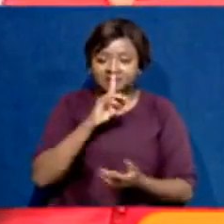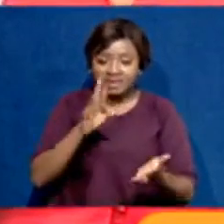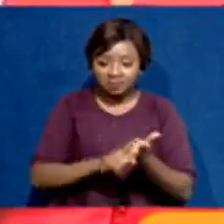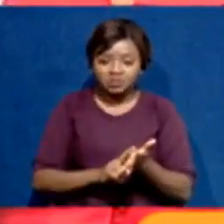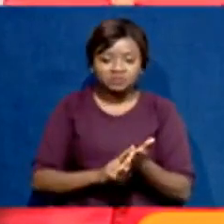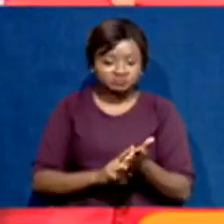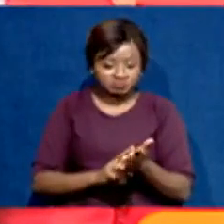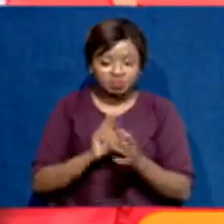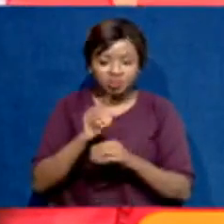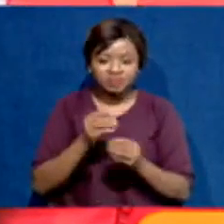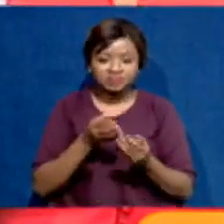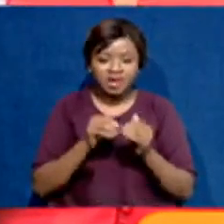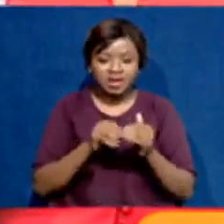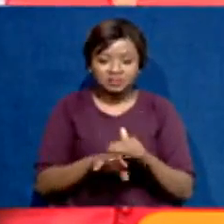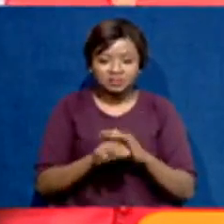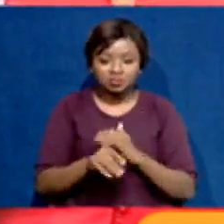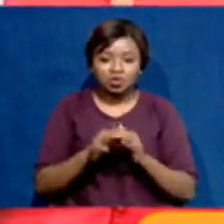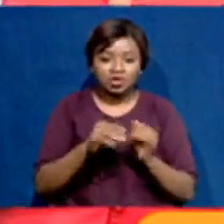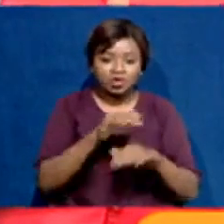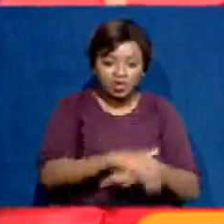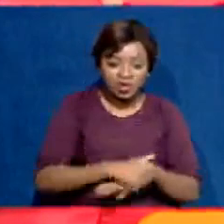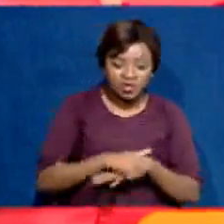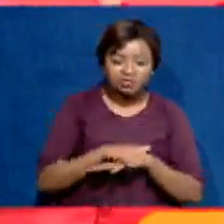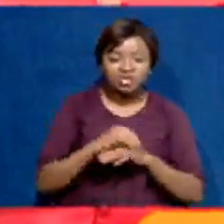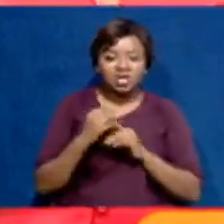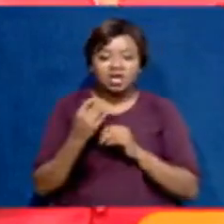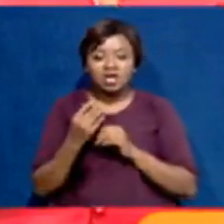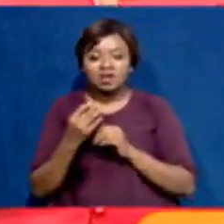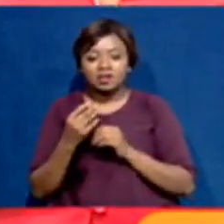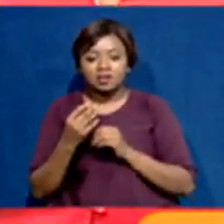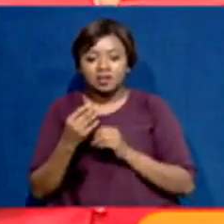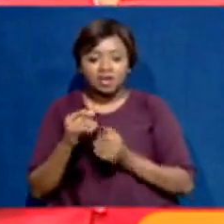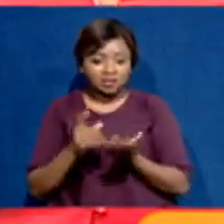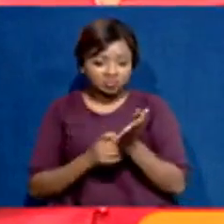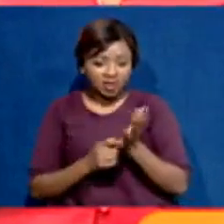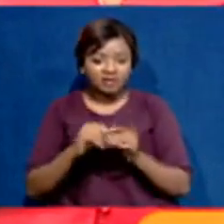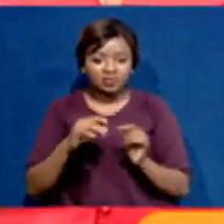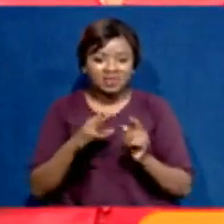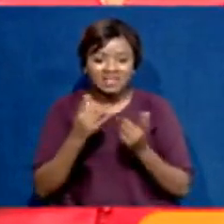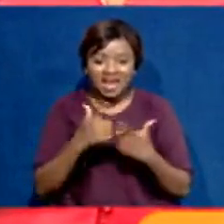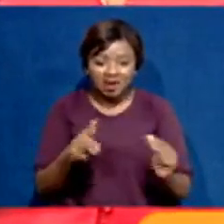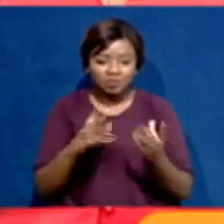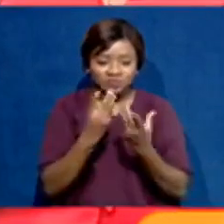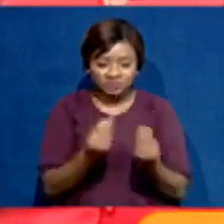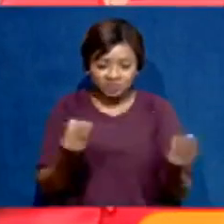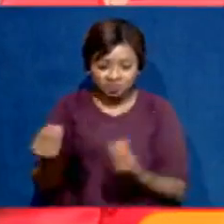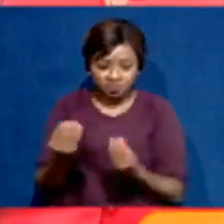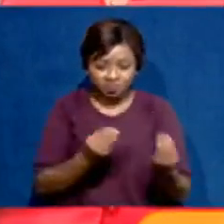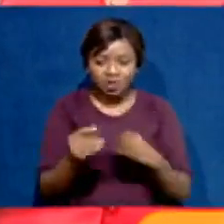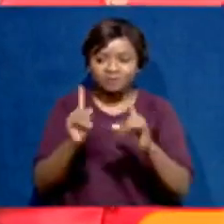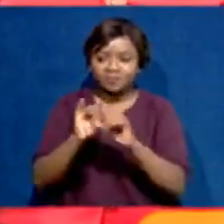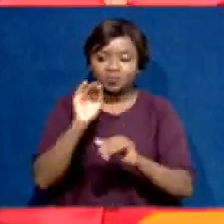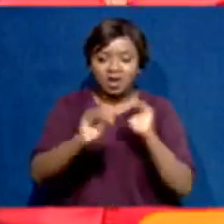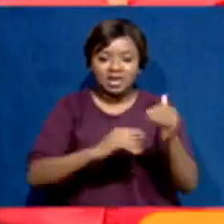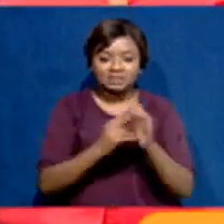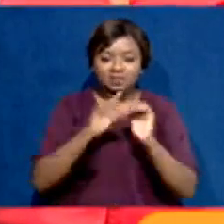made available in both English and Kiswahili. Public forums, we call upon government, political parties, and development